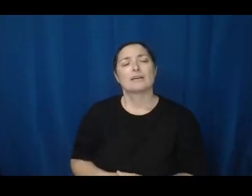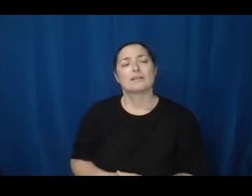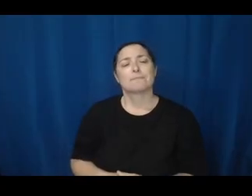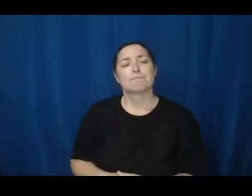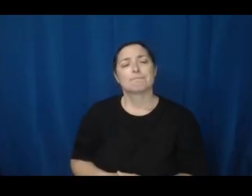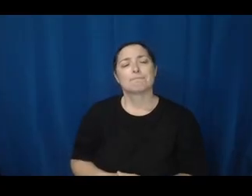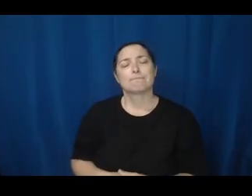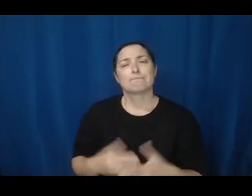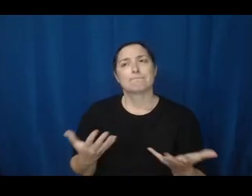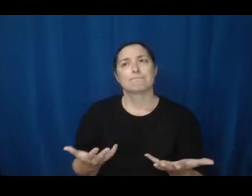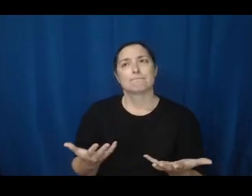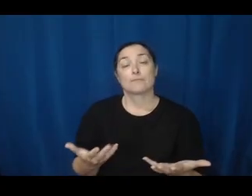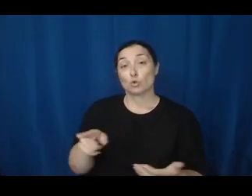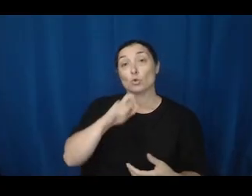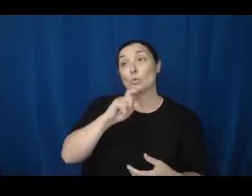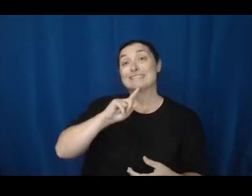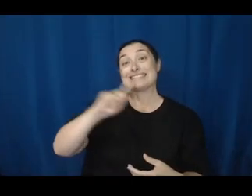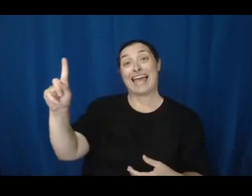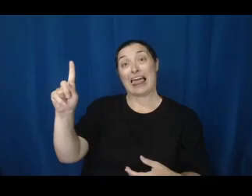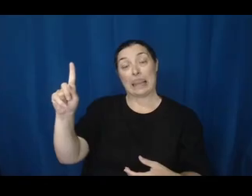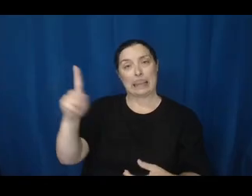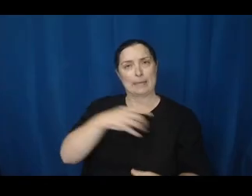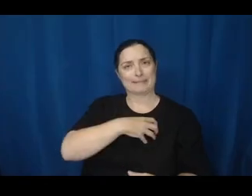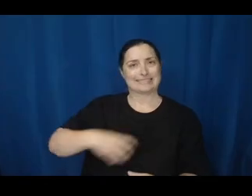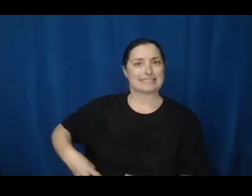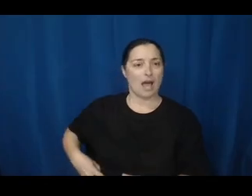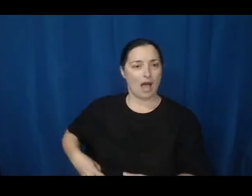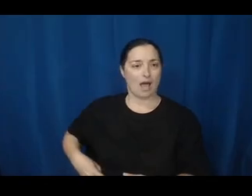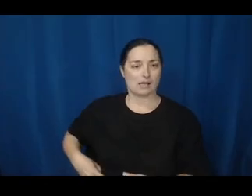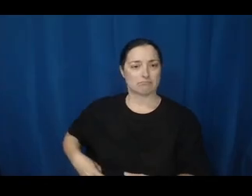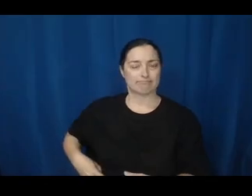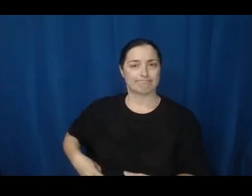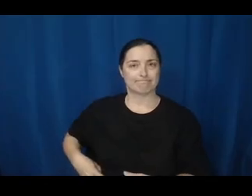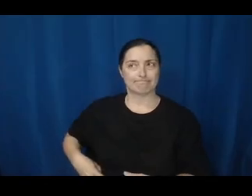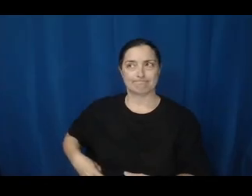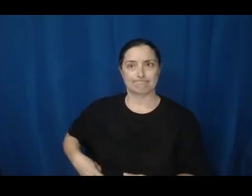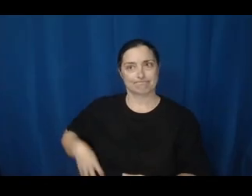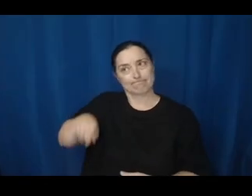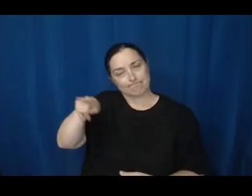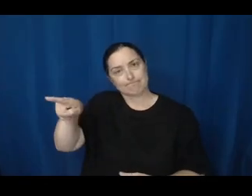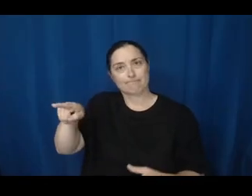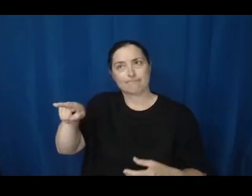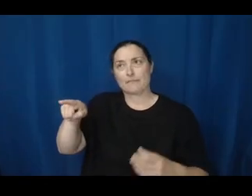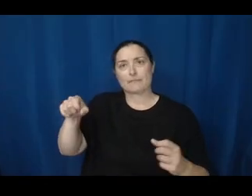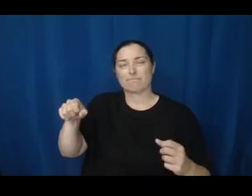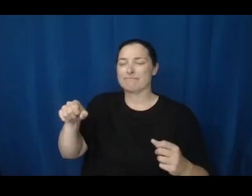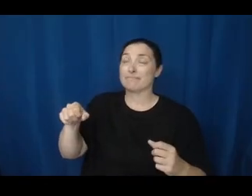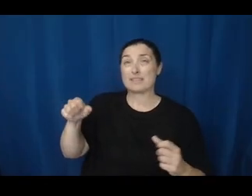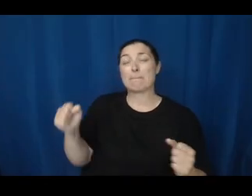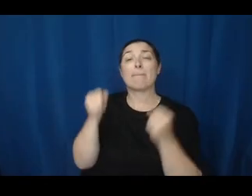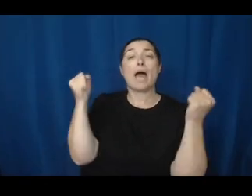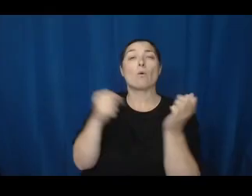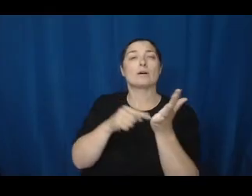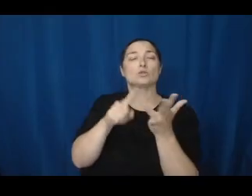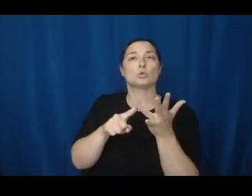you say to the minister who would hold not, the power to change everything, but in the